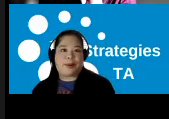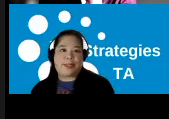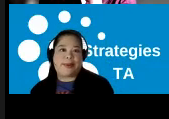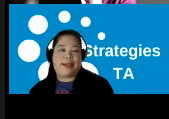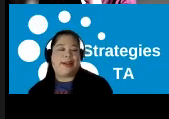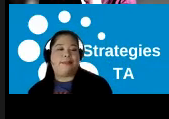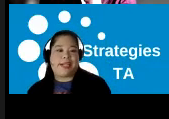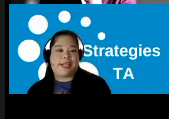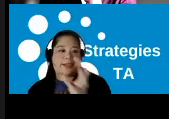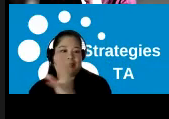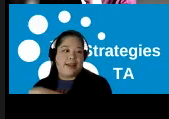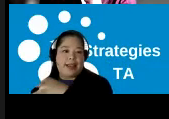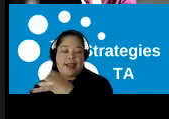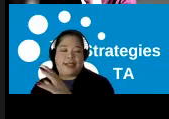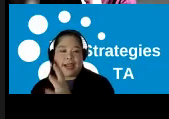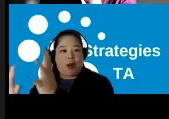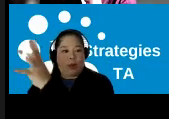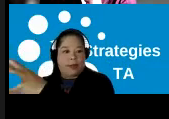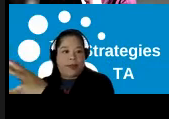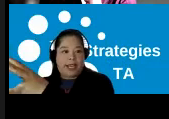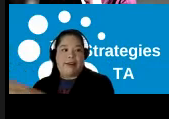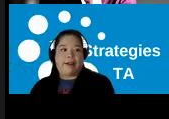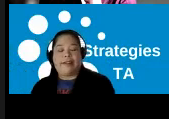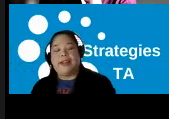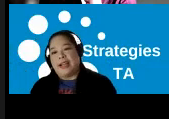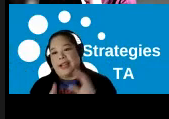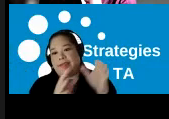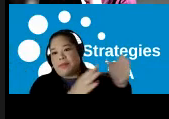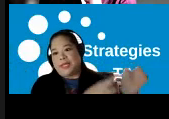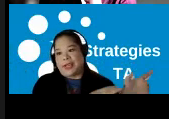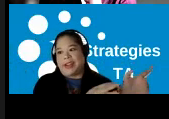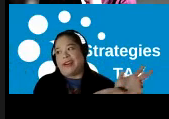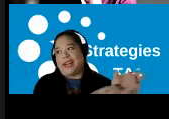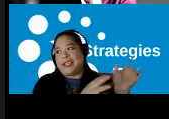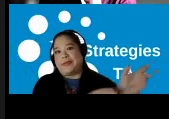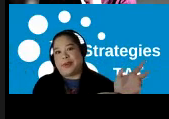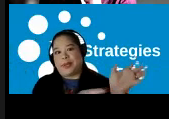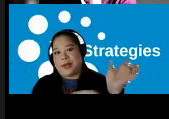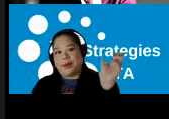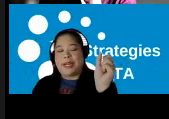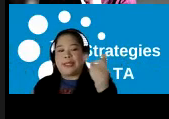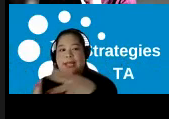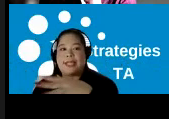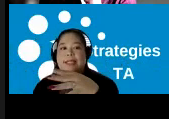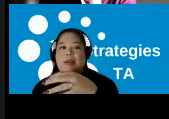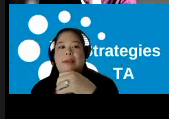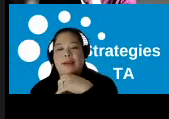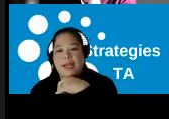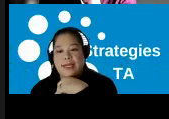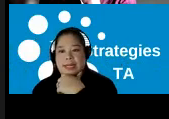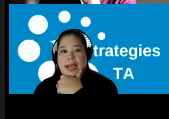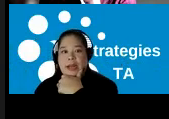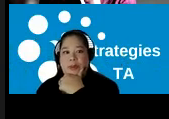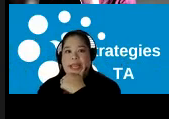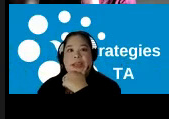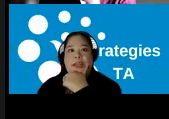are incarcerated. We need to kind of hold them here, and families are here in a different, but it's like, this is all